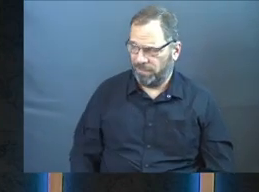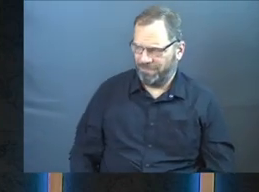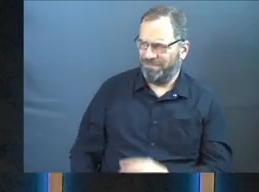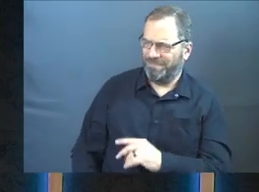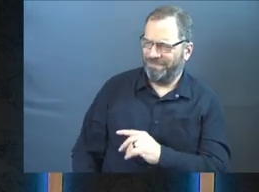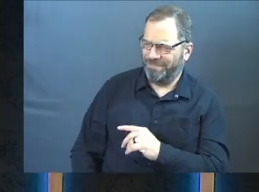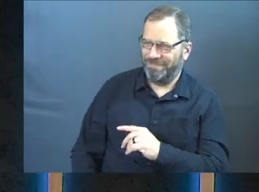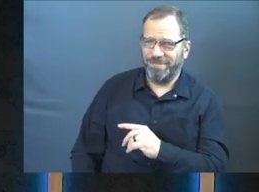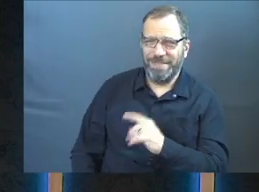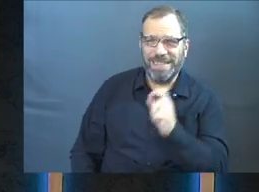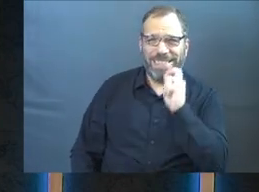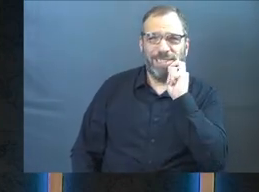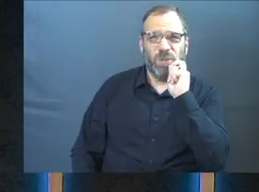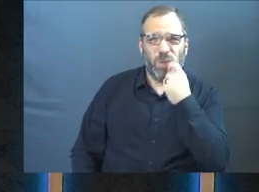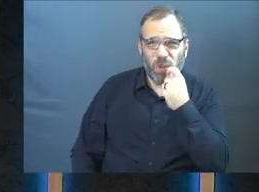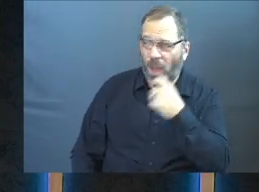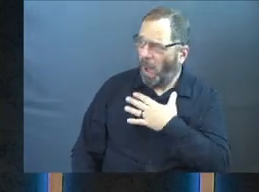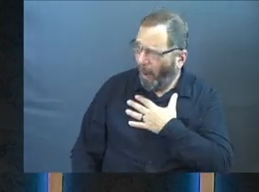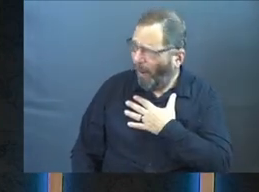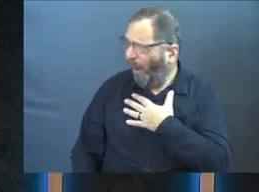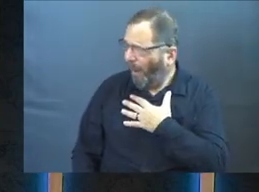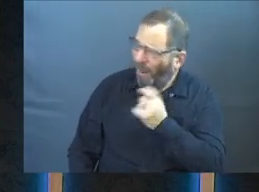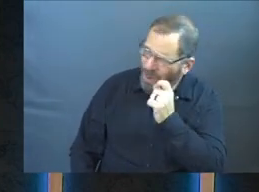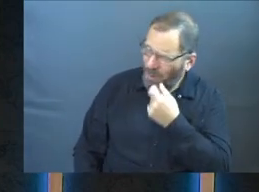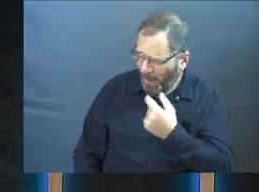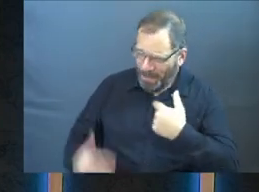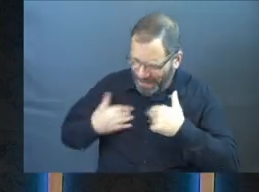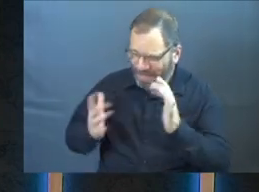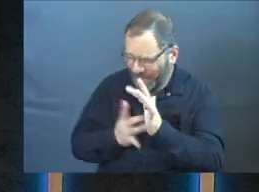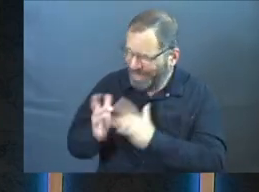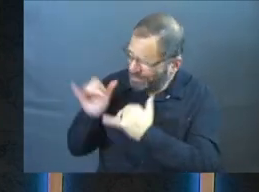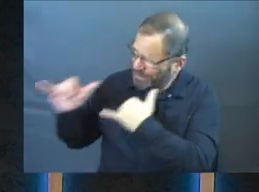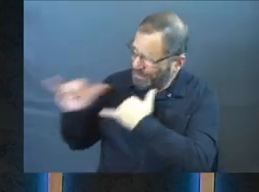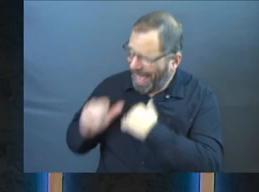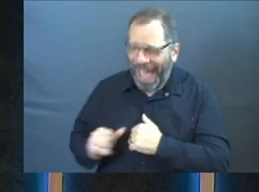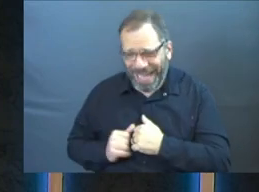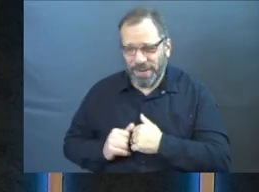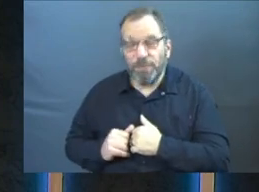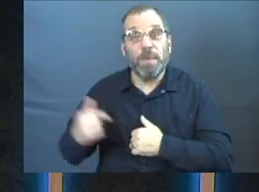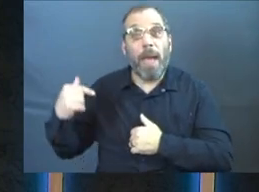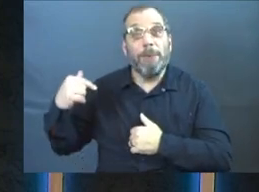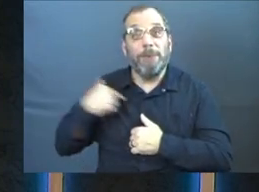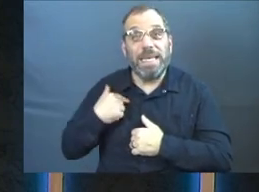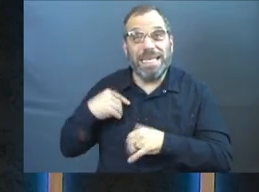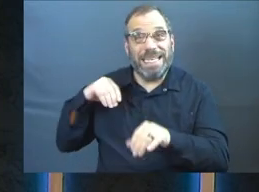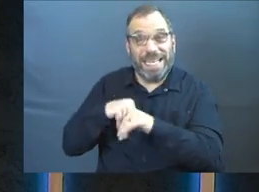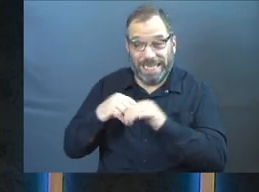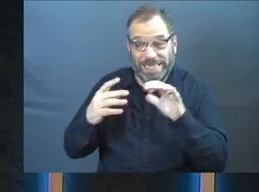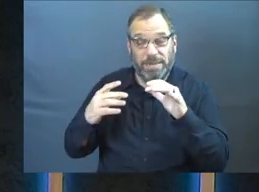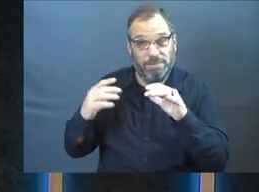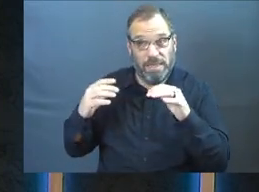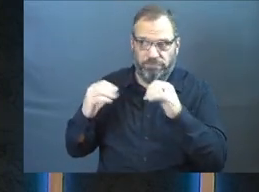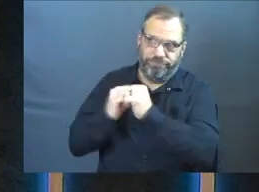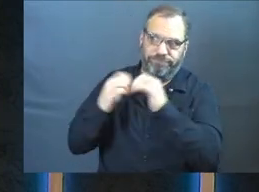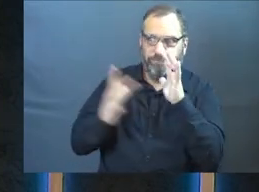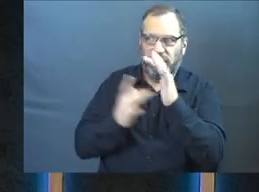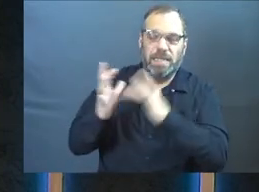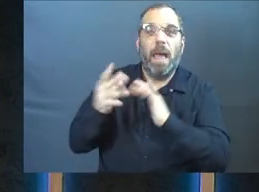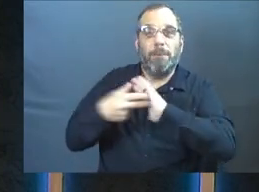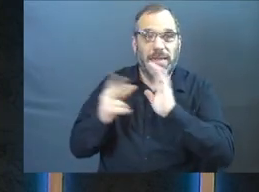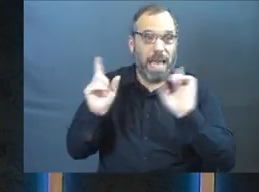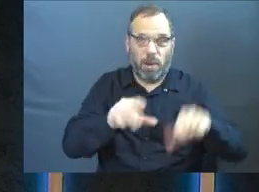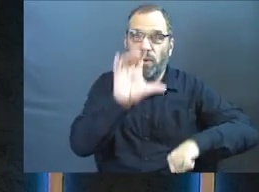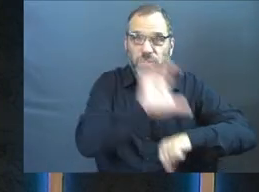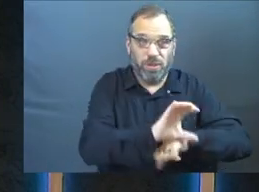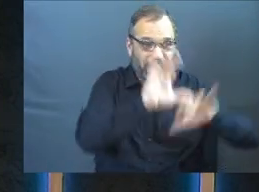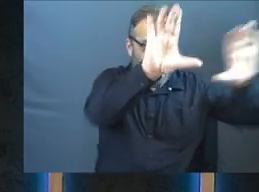And that's so cool, you know? And I'm like, oh, man, that's so cool. I'm into Jesus, too. And me being into Jesus, too, what that meant is I go to